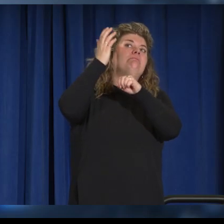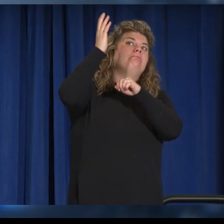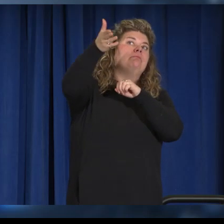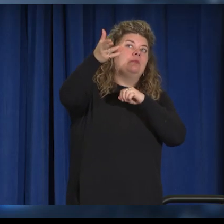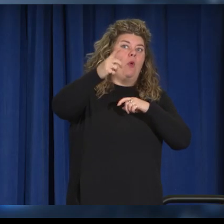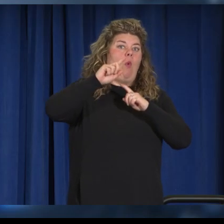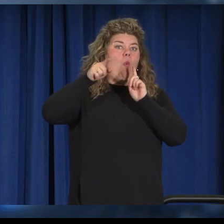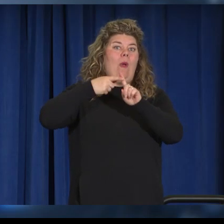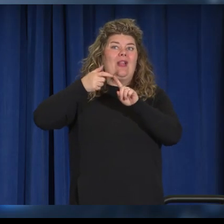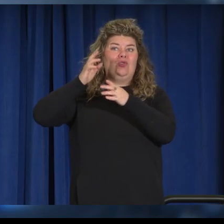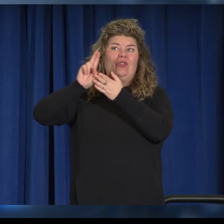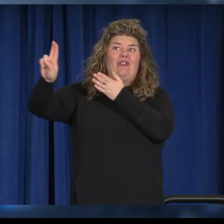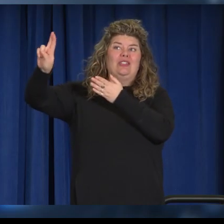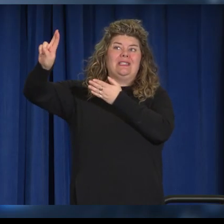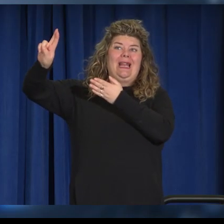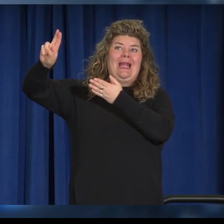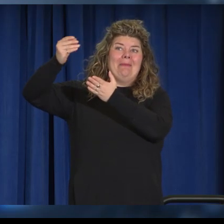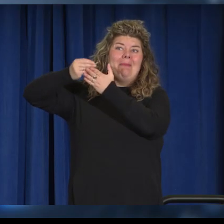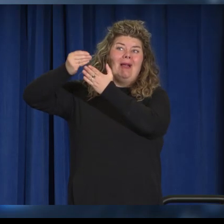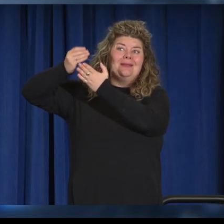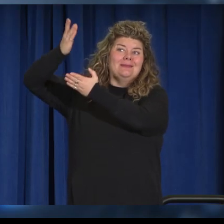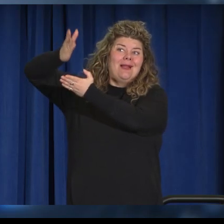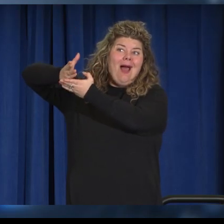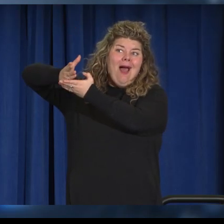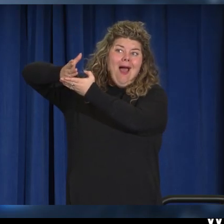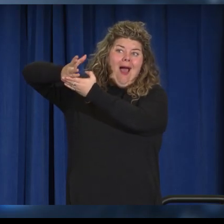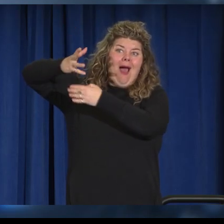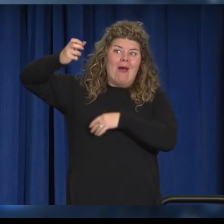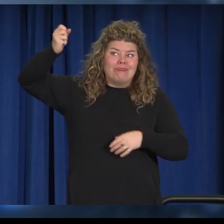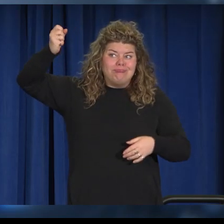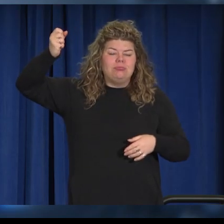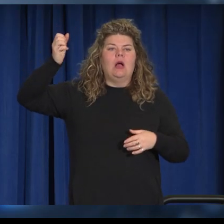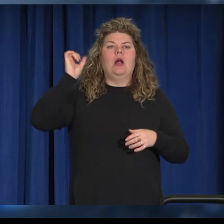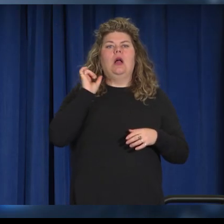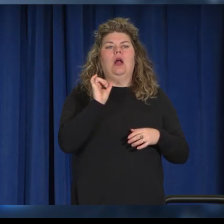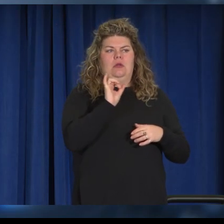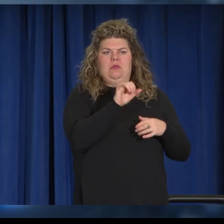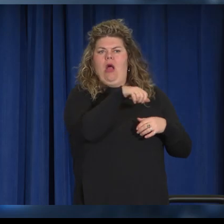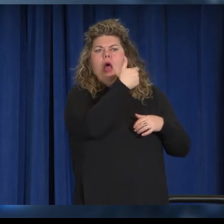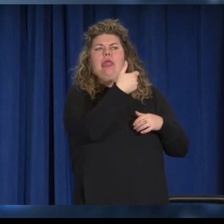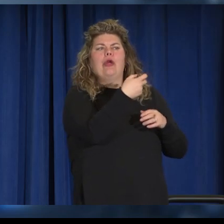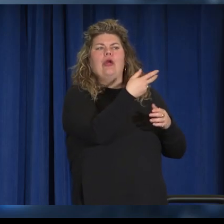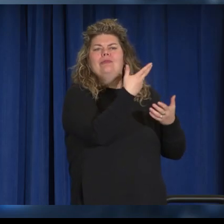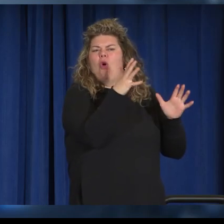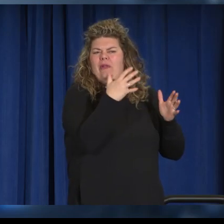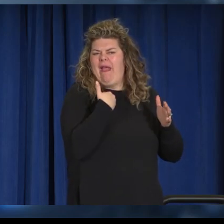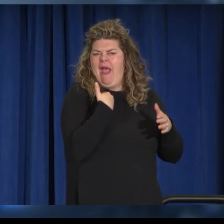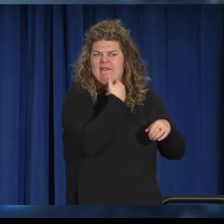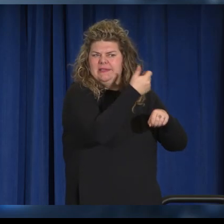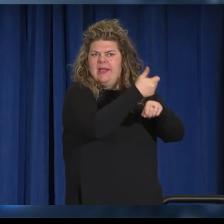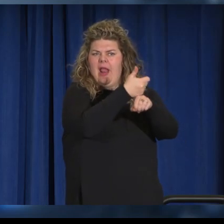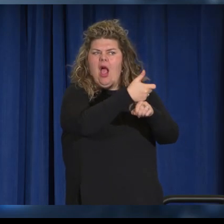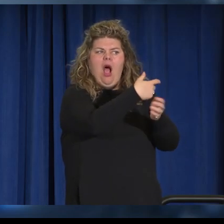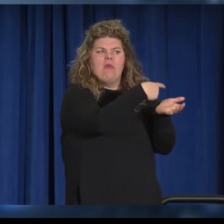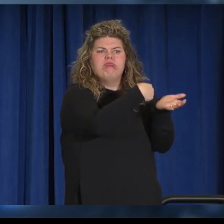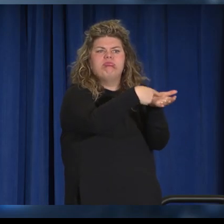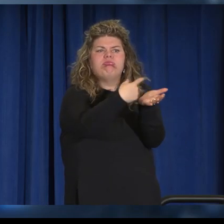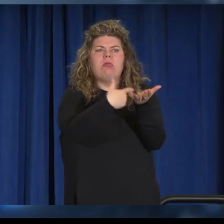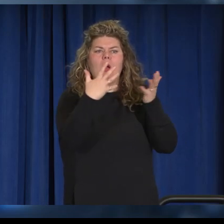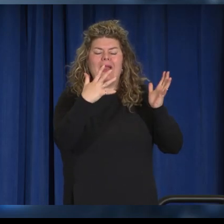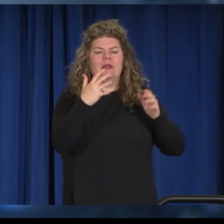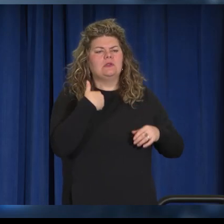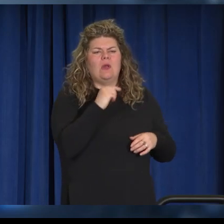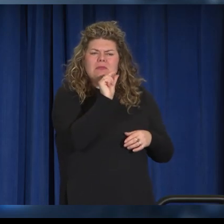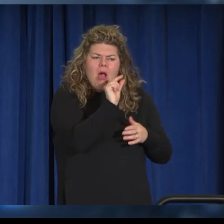off from the university, how we're going to keep going. So I think getting revenue from day one and working for small amounts of money with